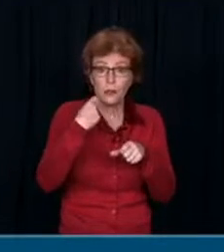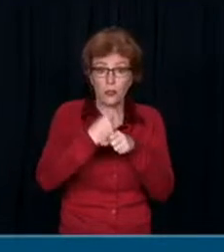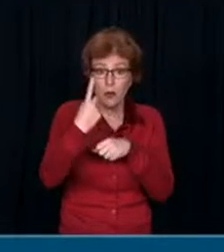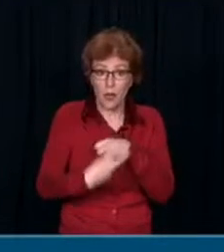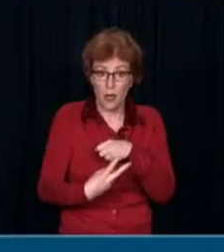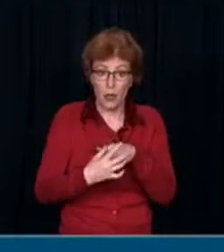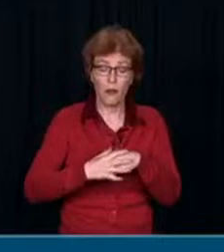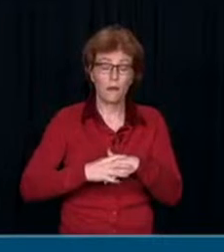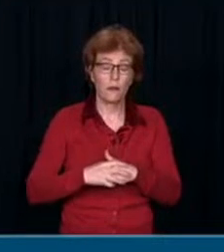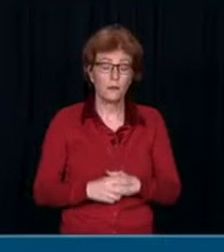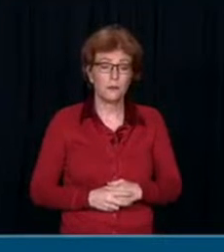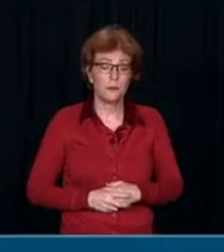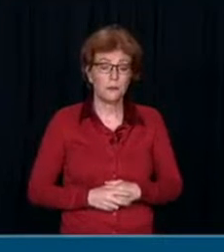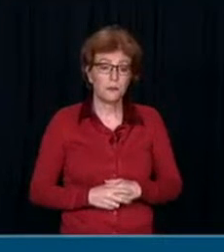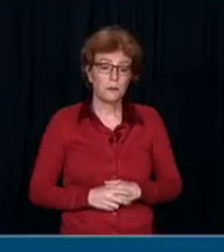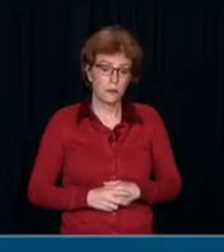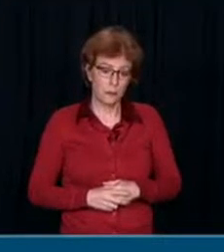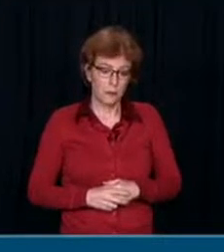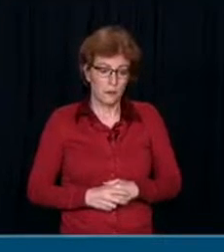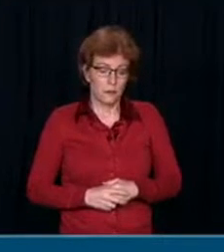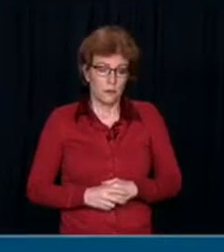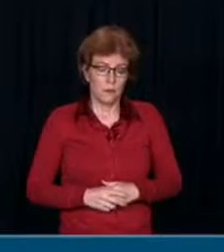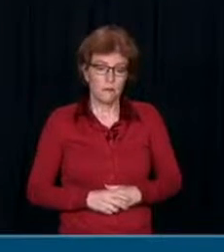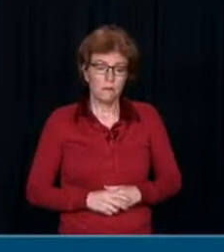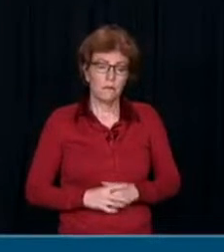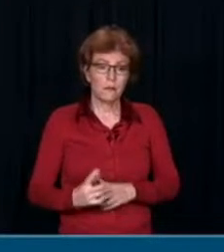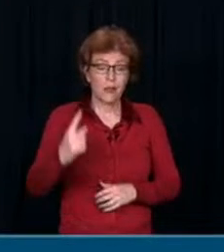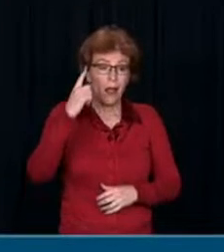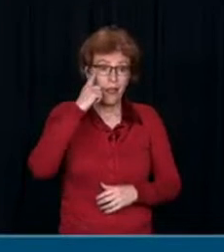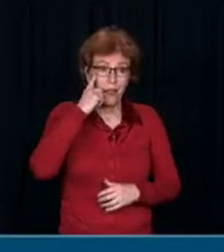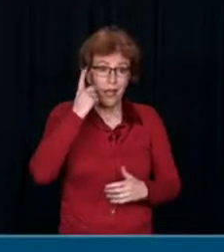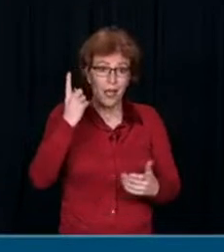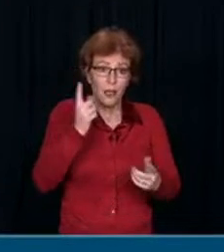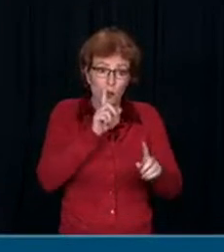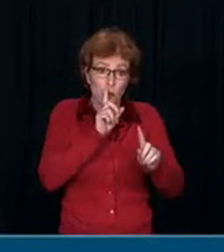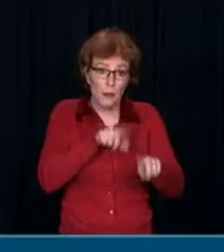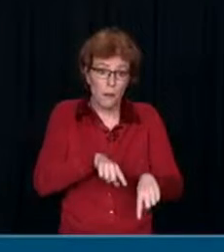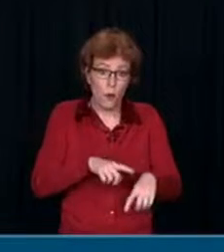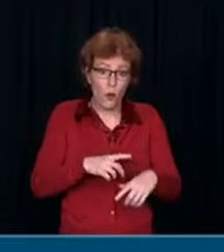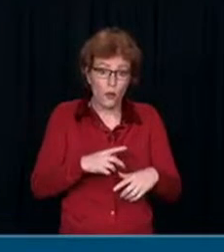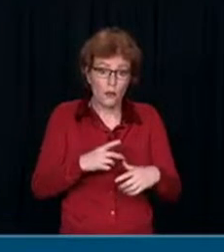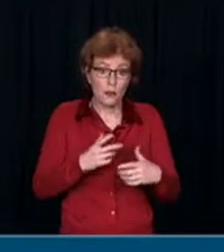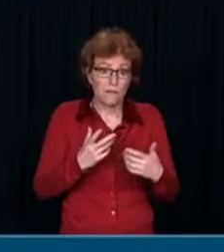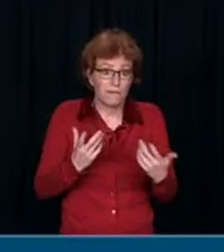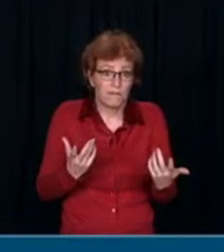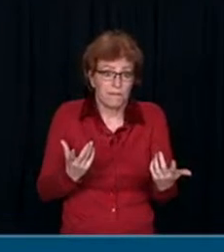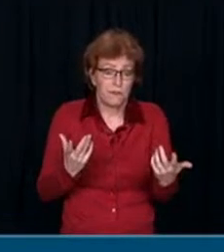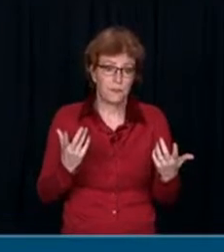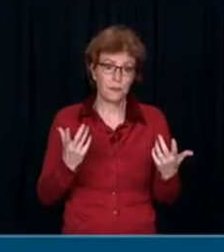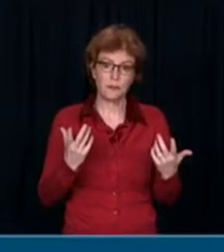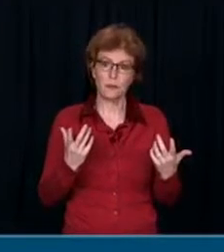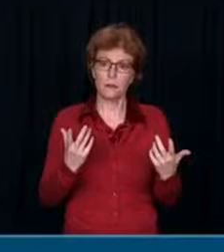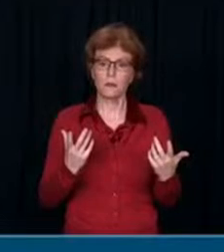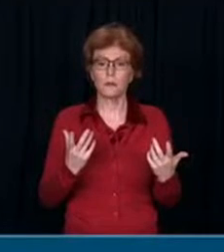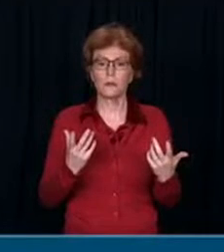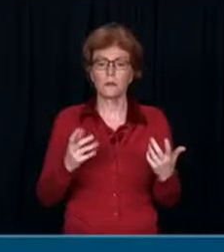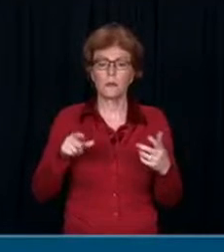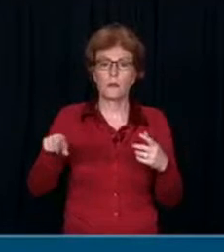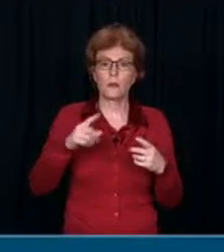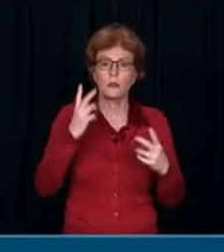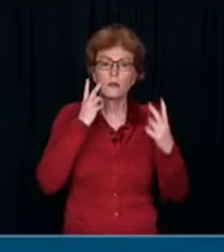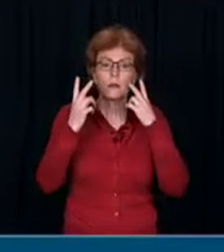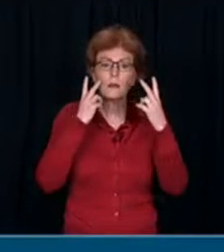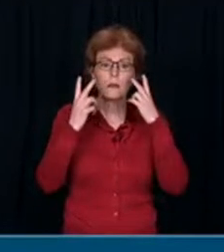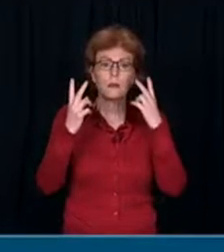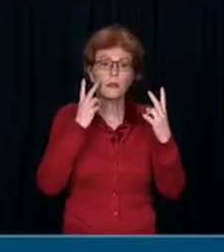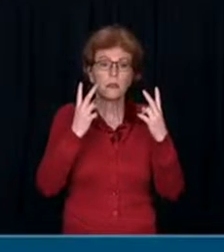half. And, I think there's really not much to report, as you have seen. There's